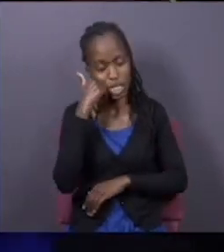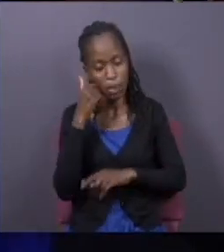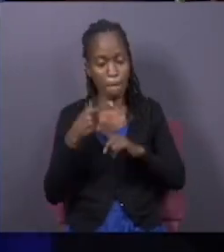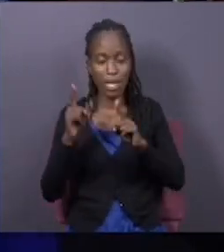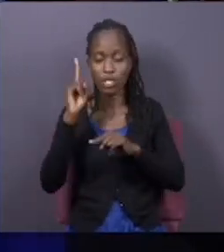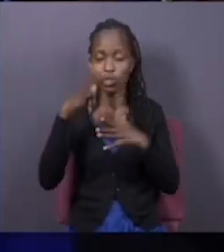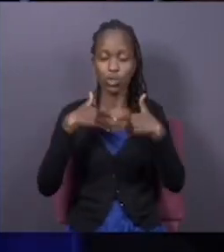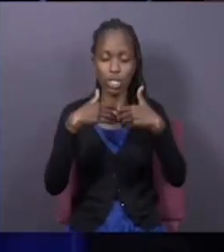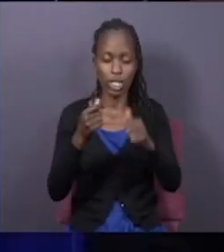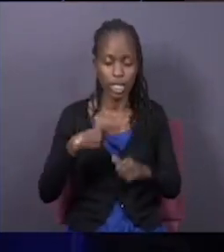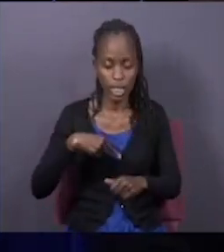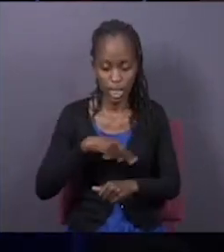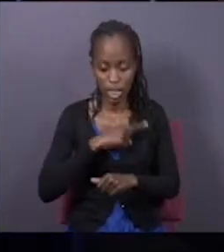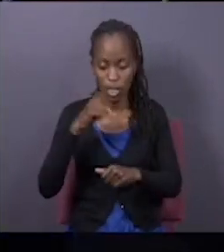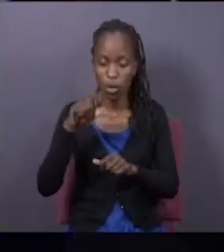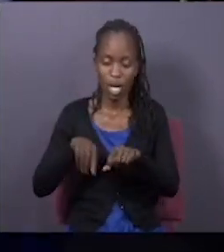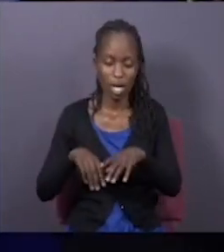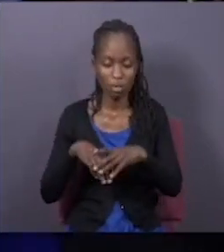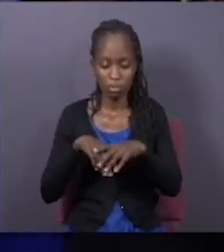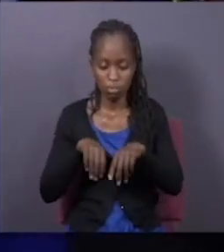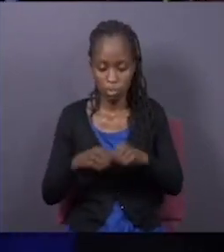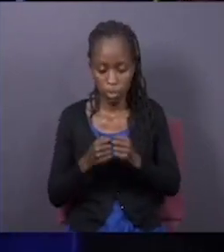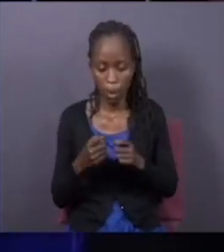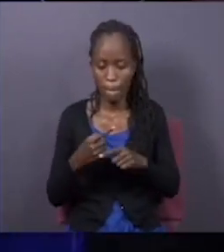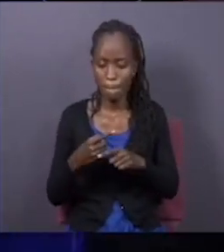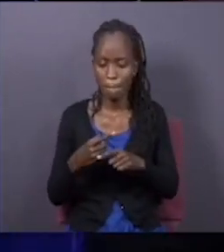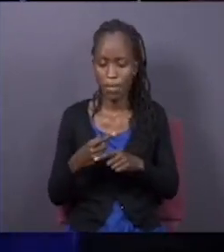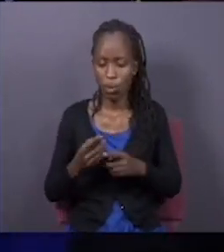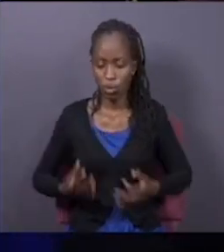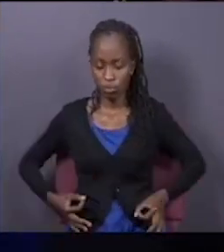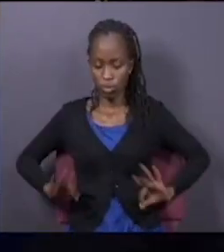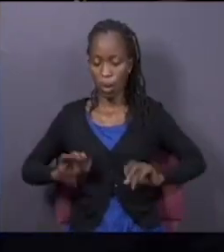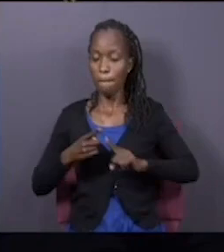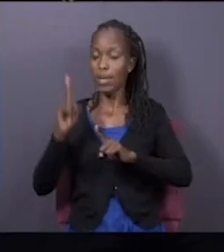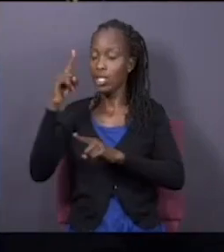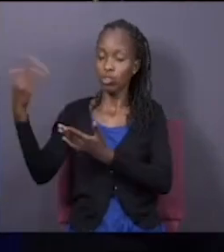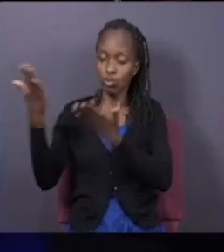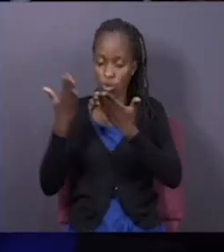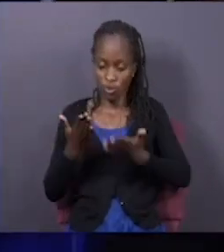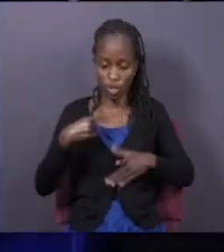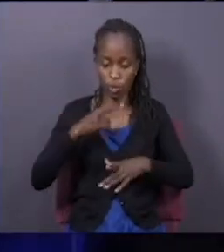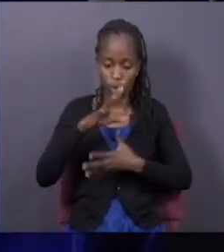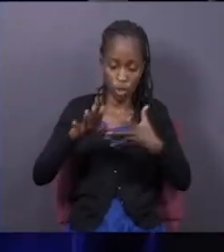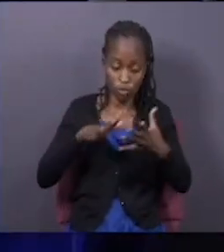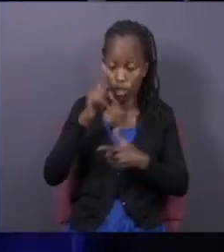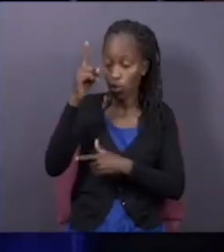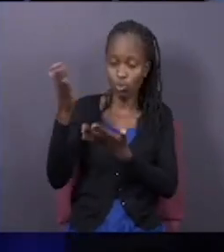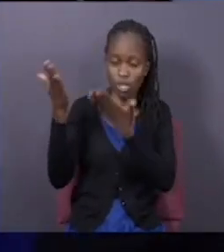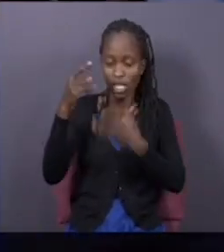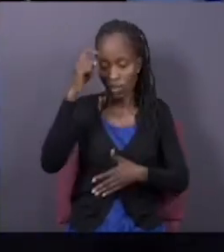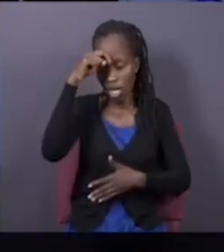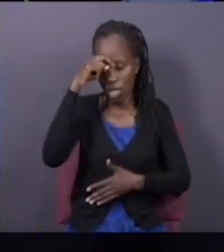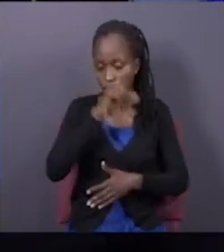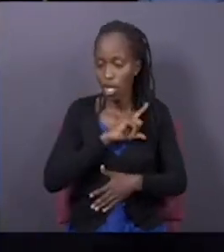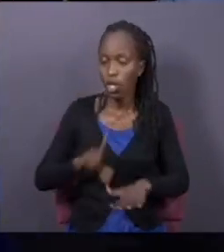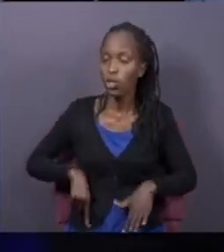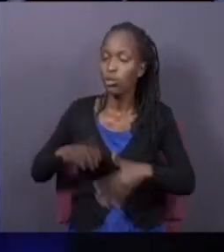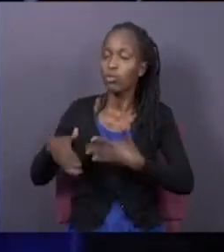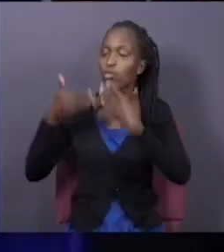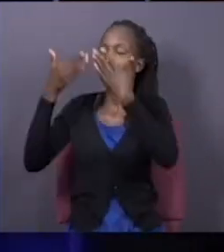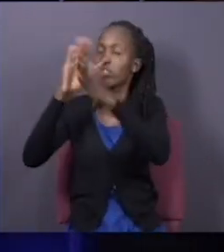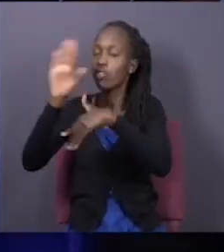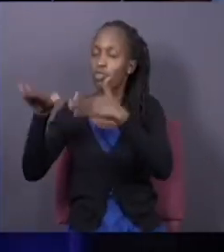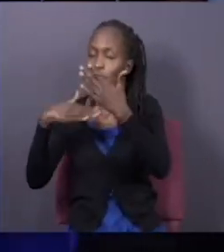us. We were broke, but You provided for us. We were confused, but You provided wisdom for us and You guided us. Father, receive all the